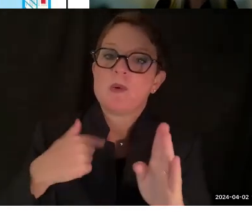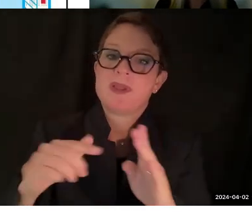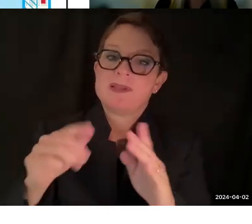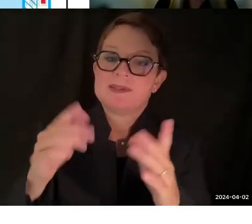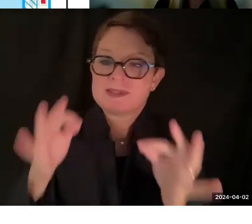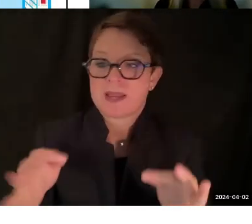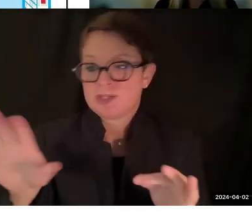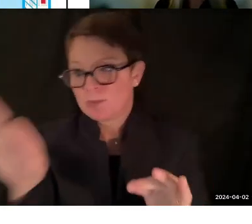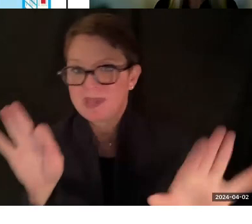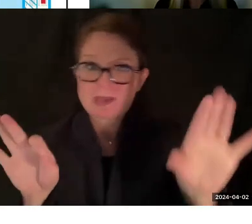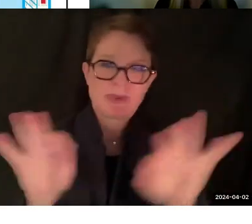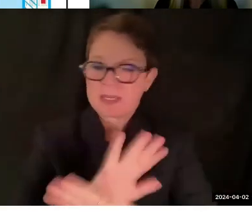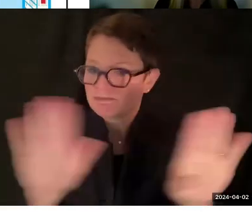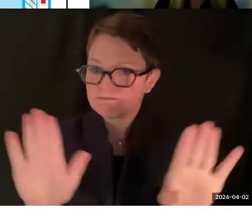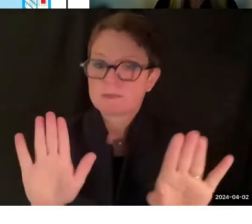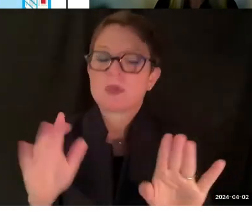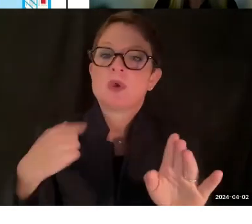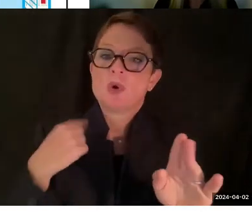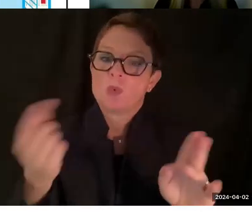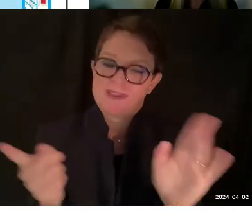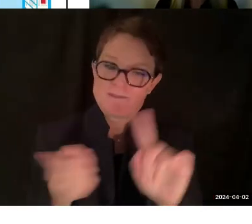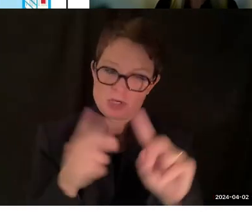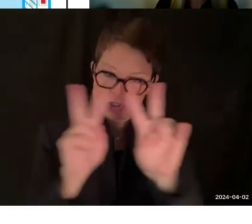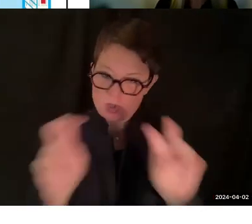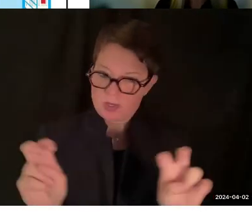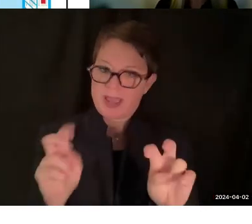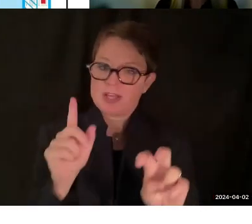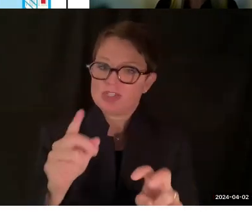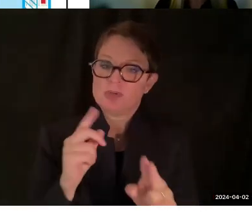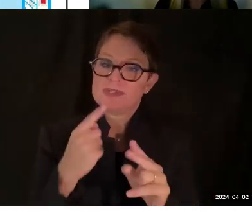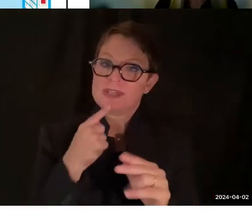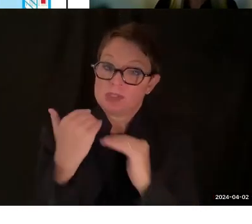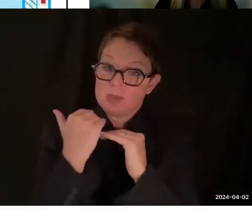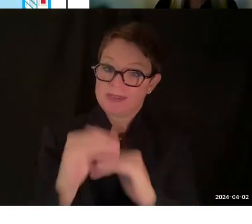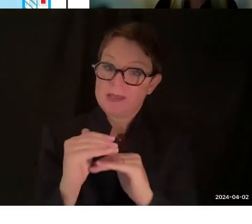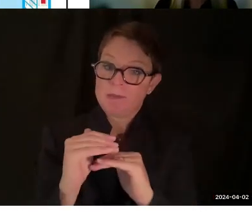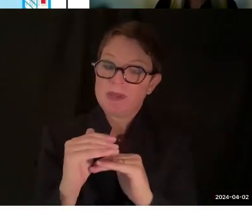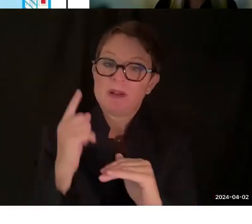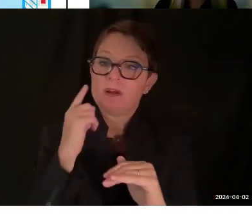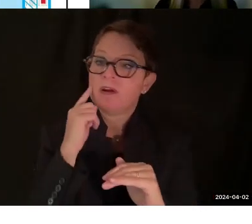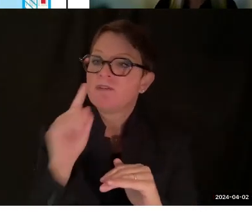the other. We initially looked at it, as you stated, to limit the potential for